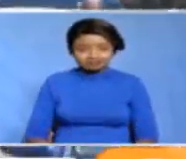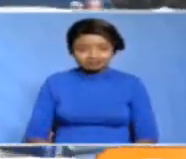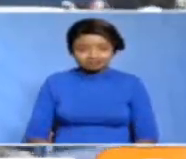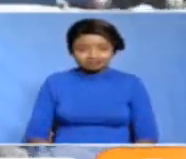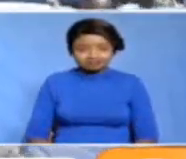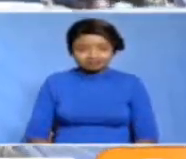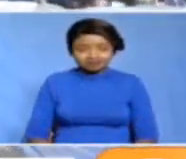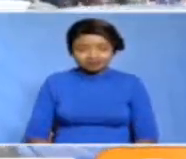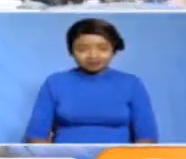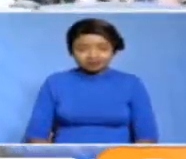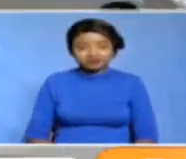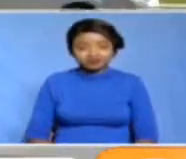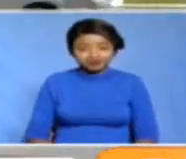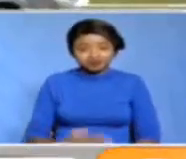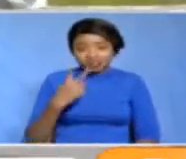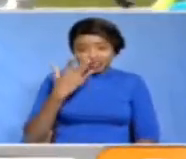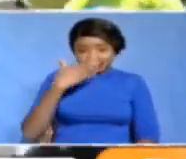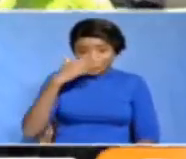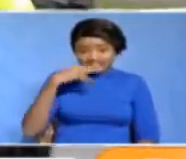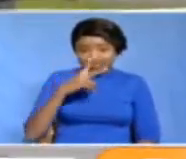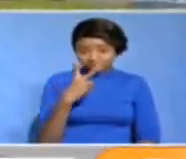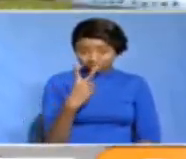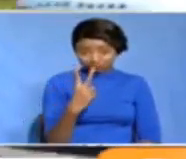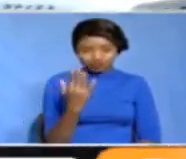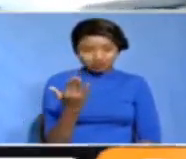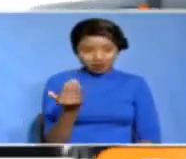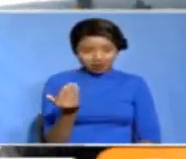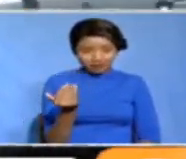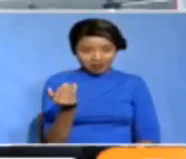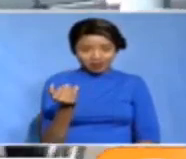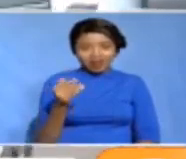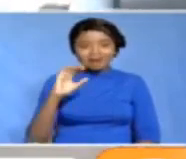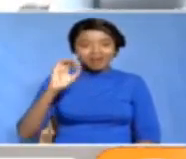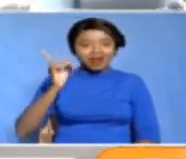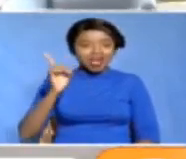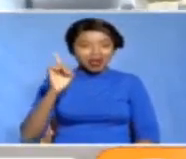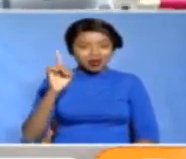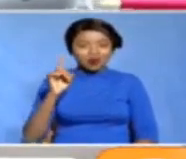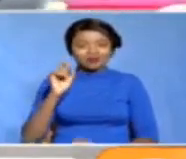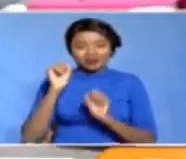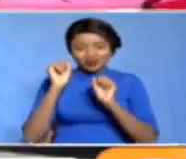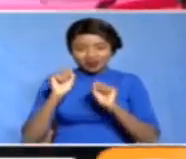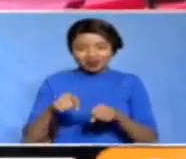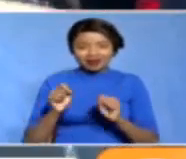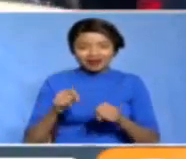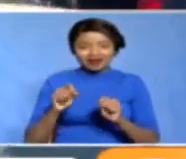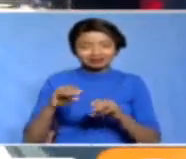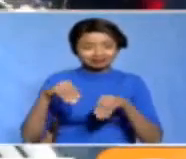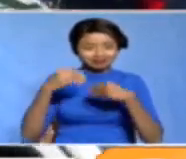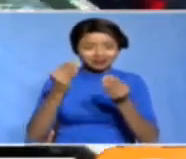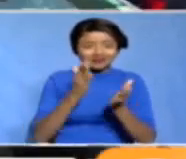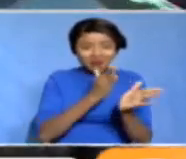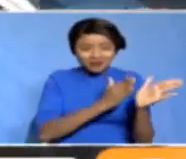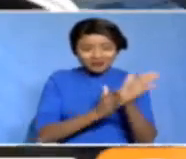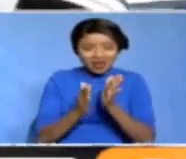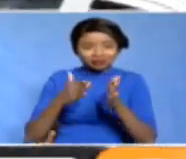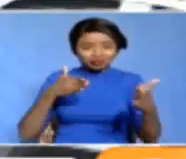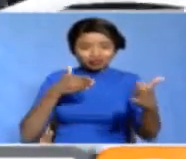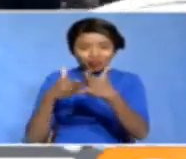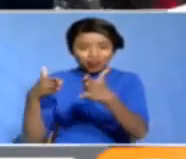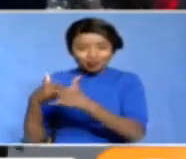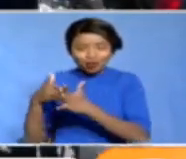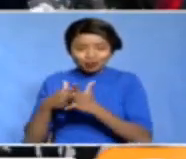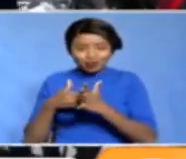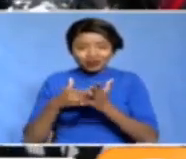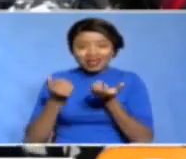In exactly 2 days, the city of Nairobi is about to make a historic piloting phase that is geared at stopping personal vehicles from accessing